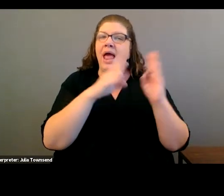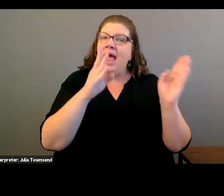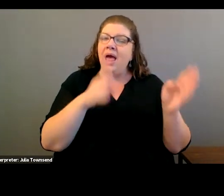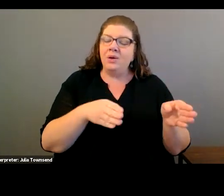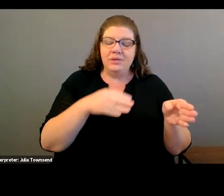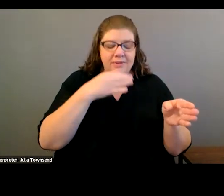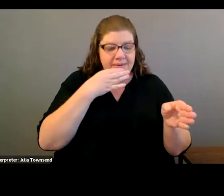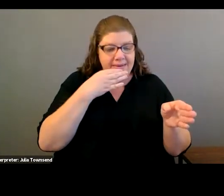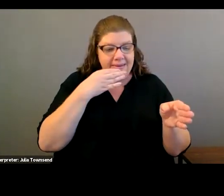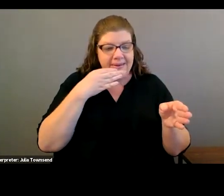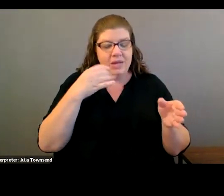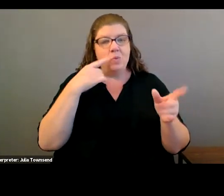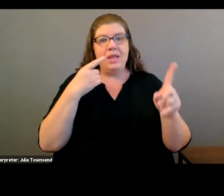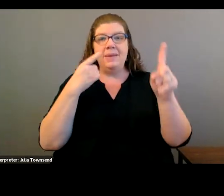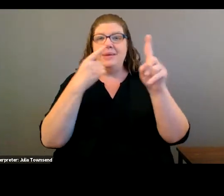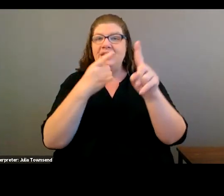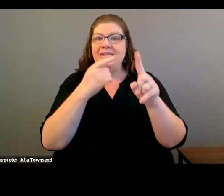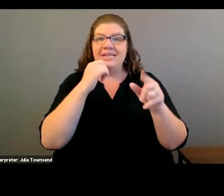educate children.